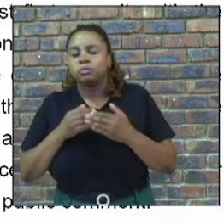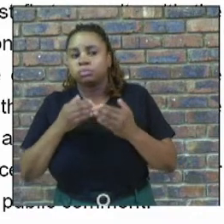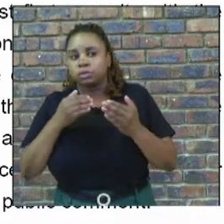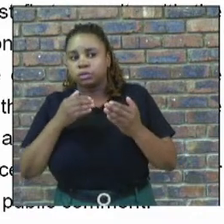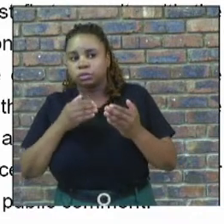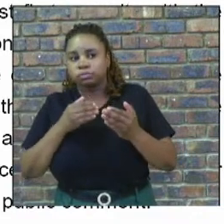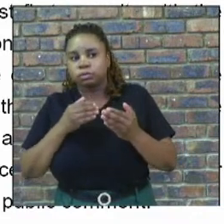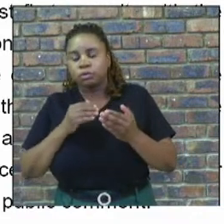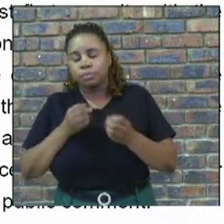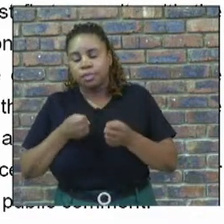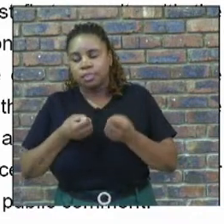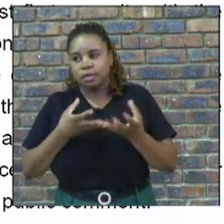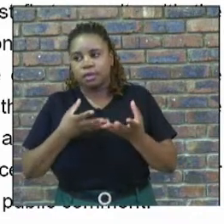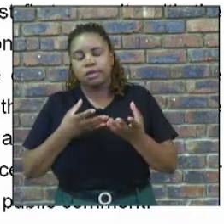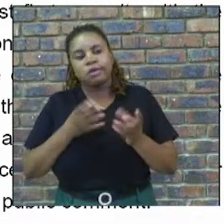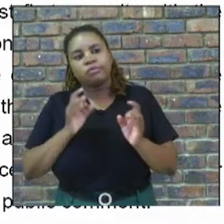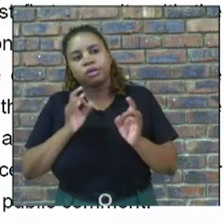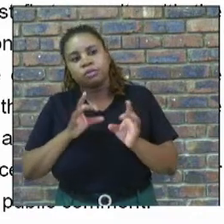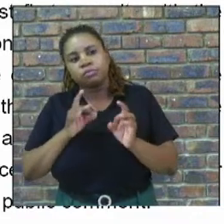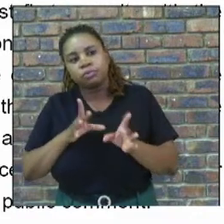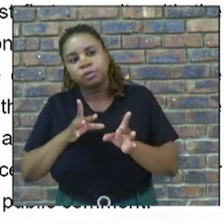prohibited,